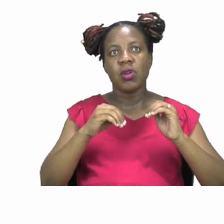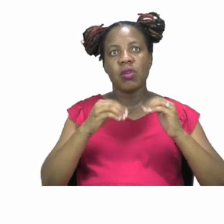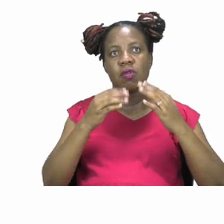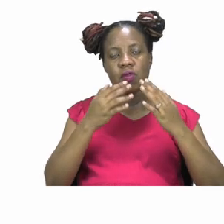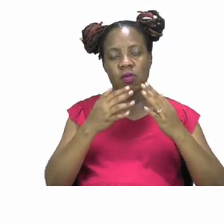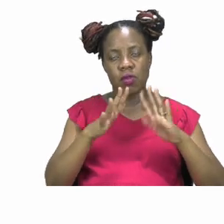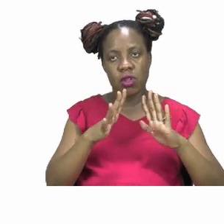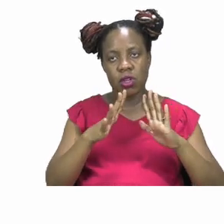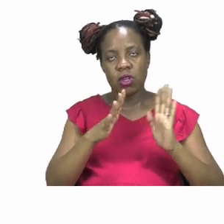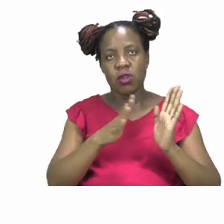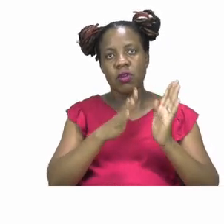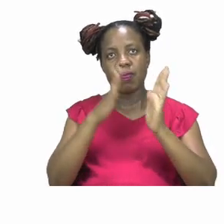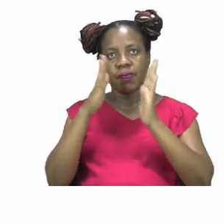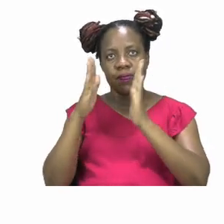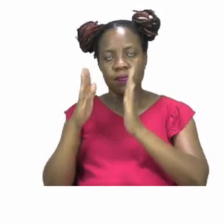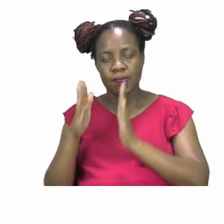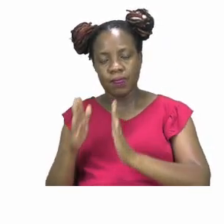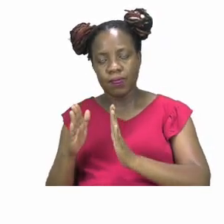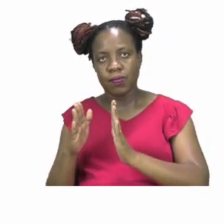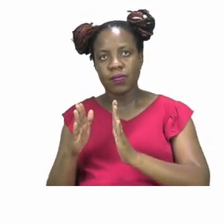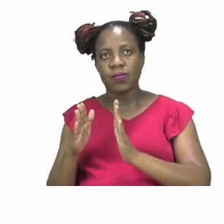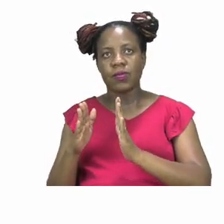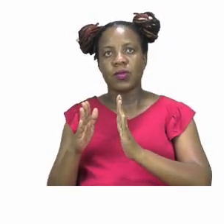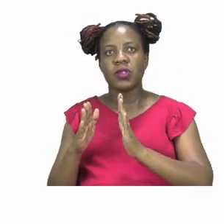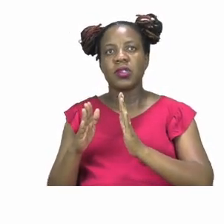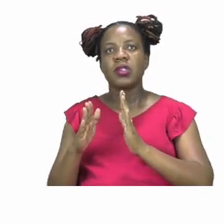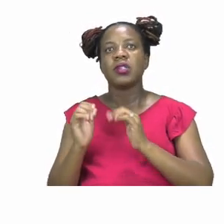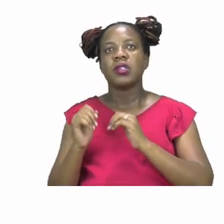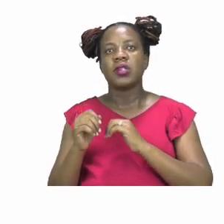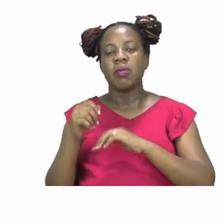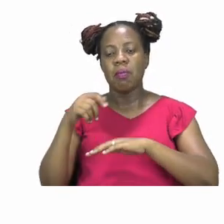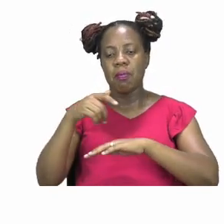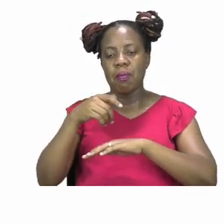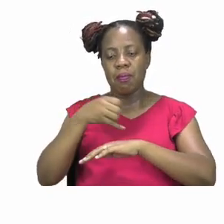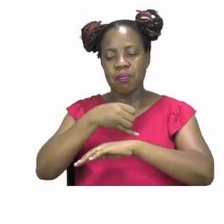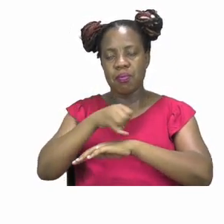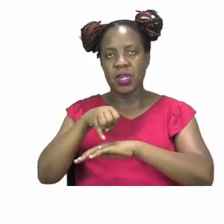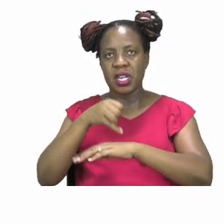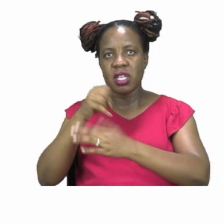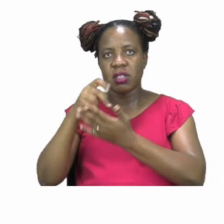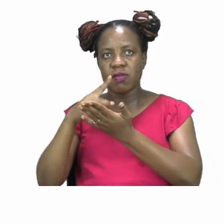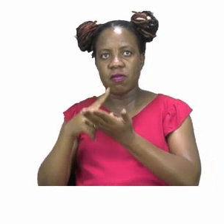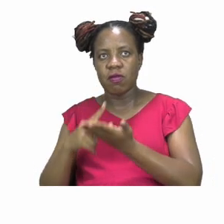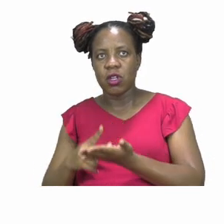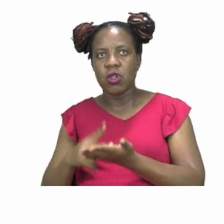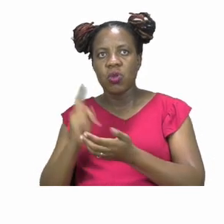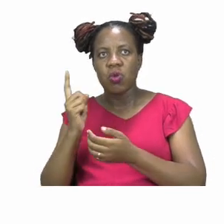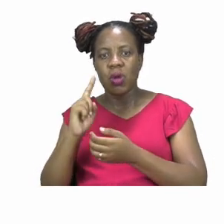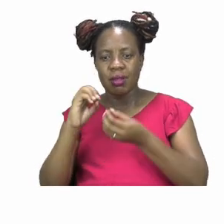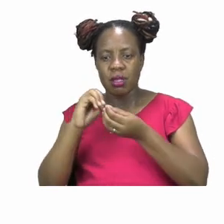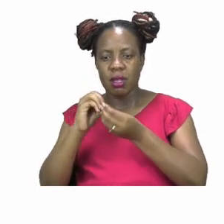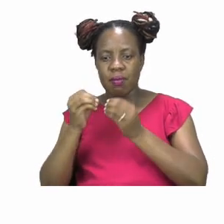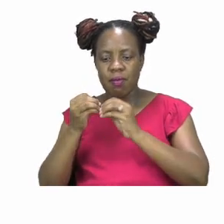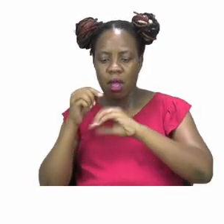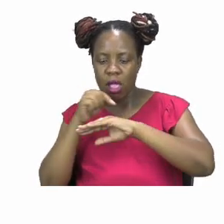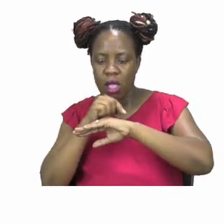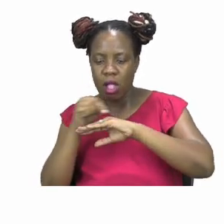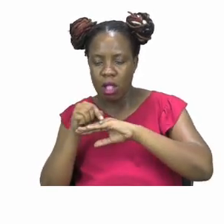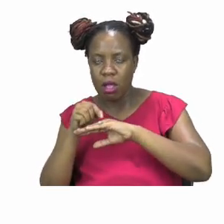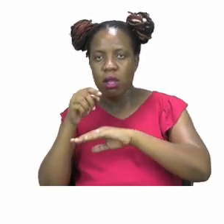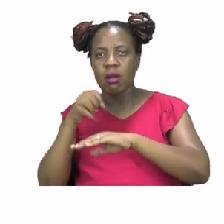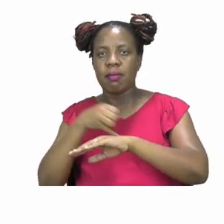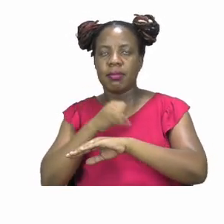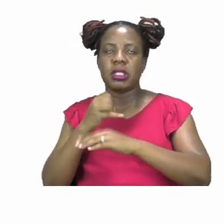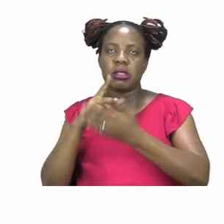number. Now there you will see you have a table with 3 columns, and there's also one